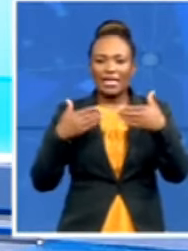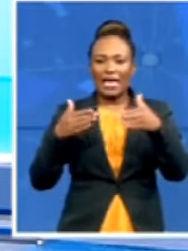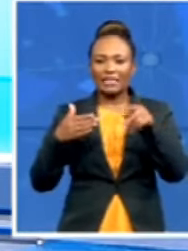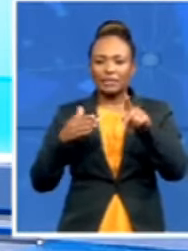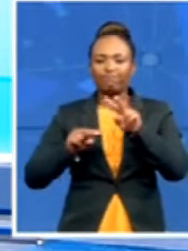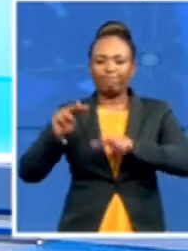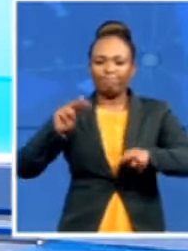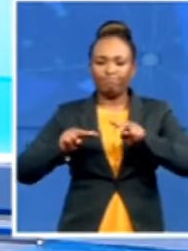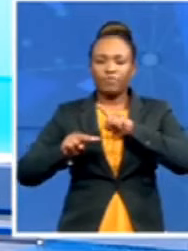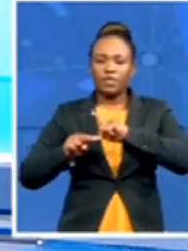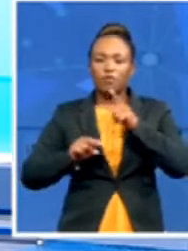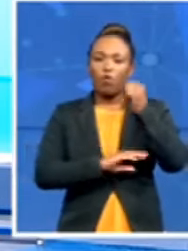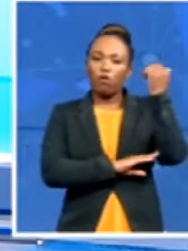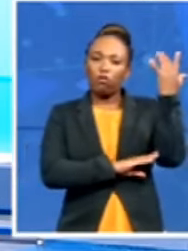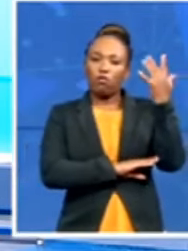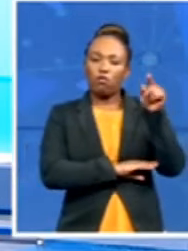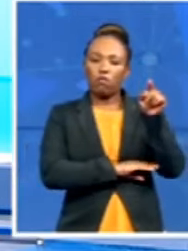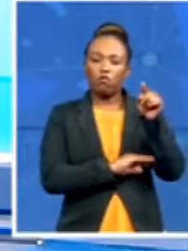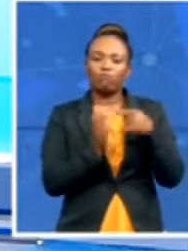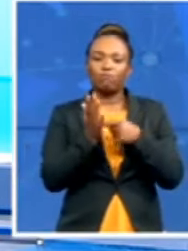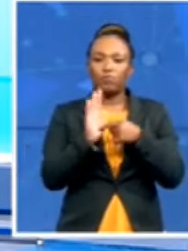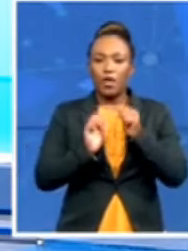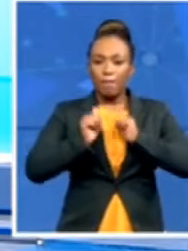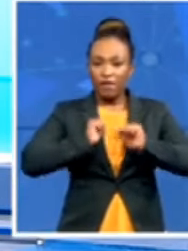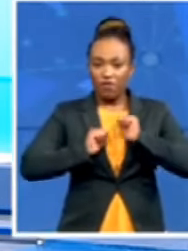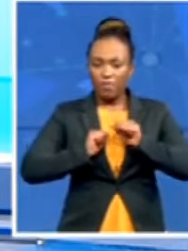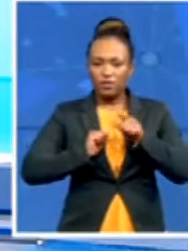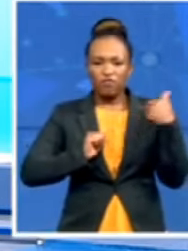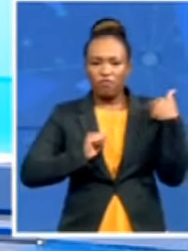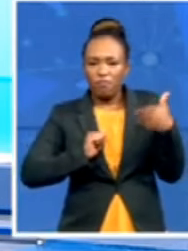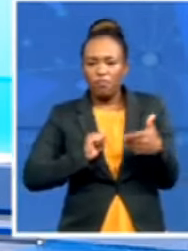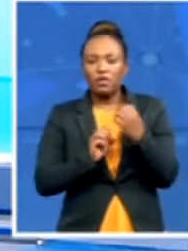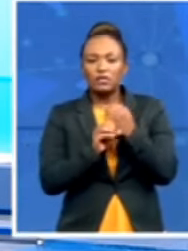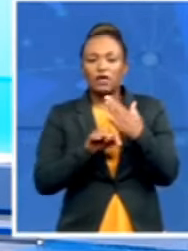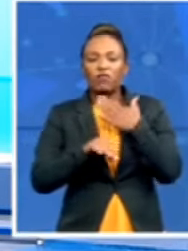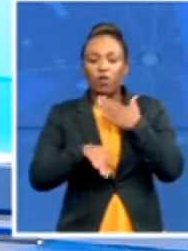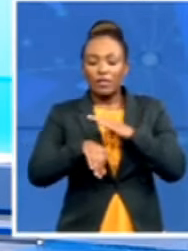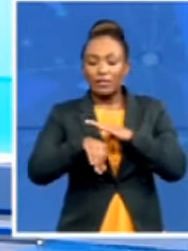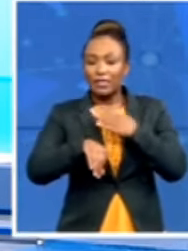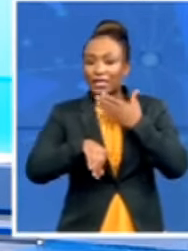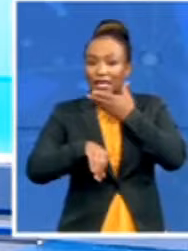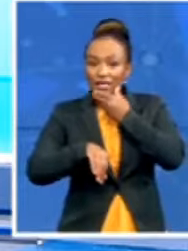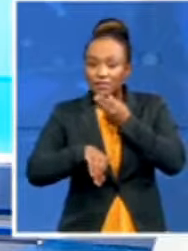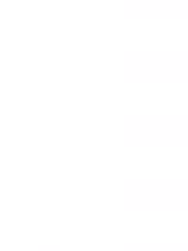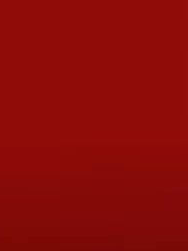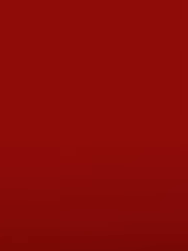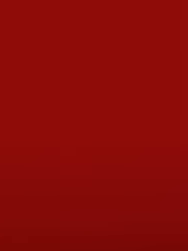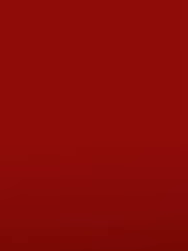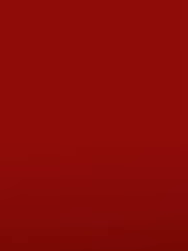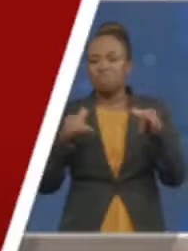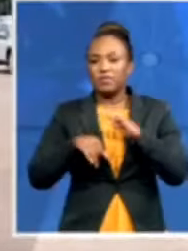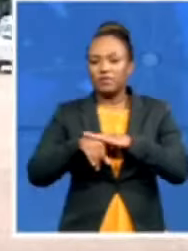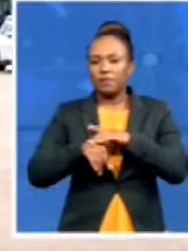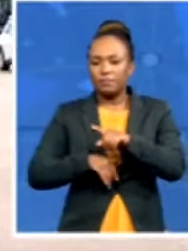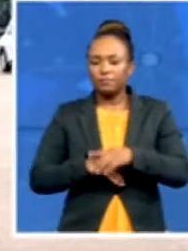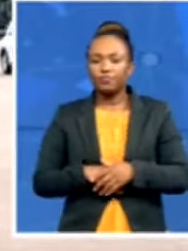the developments and performance since the start of the festive season. For more on the story, let's cross live now to SABC News reporter Vusi Khumalo.